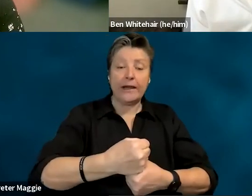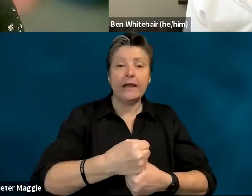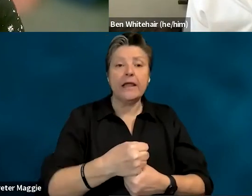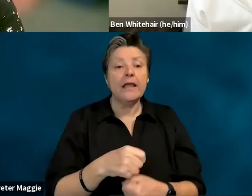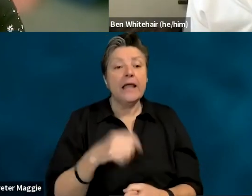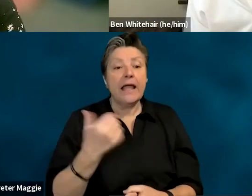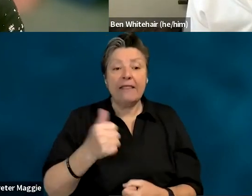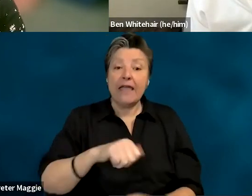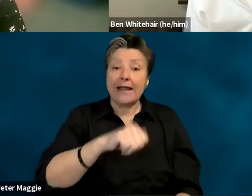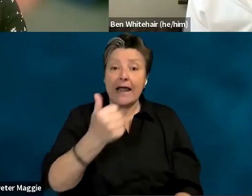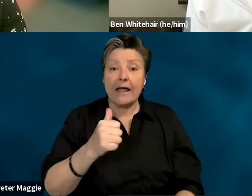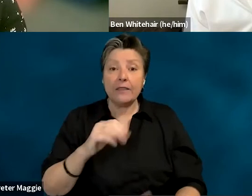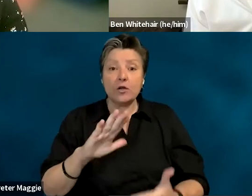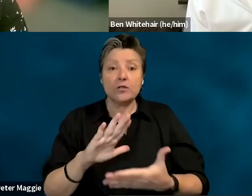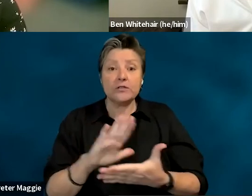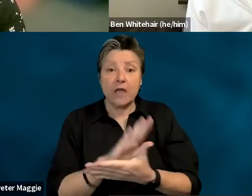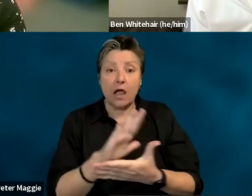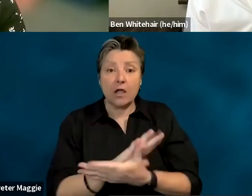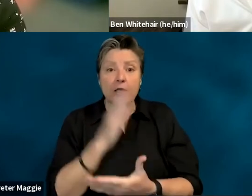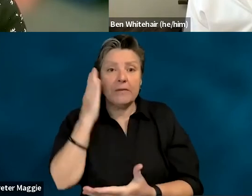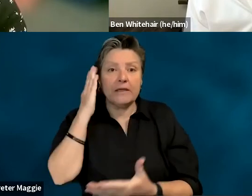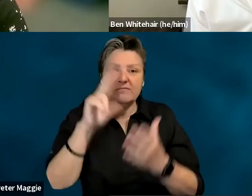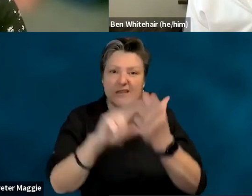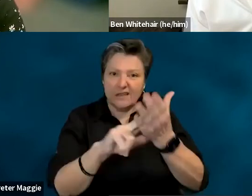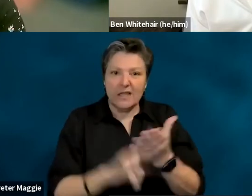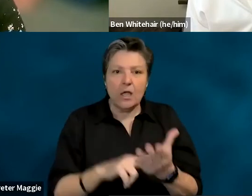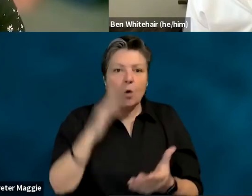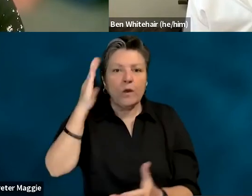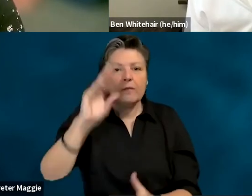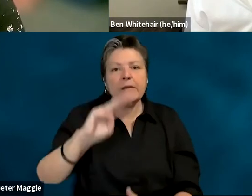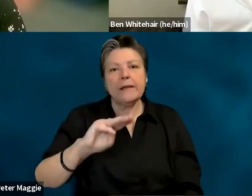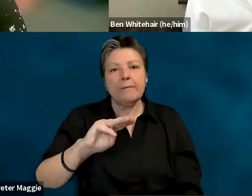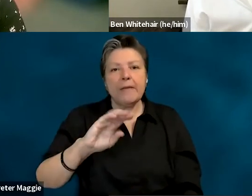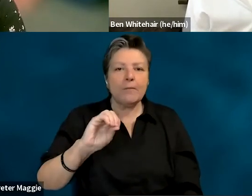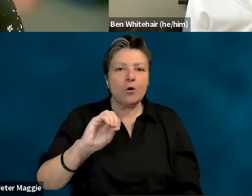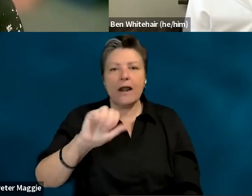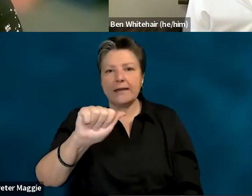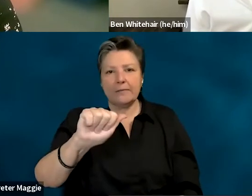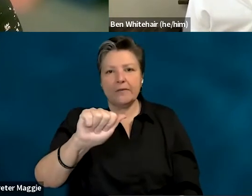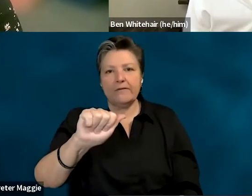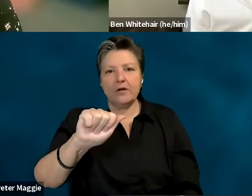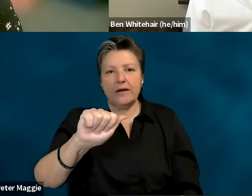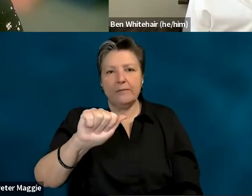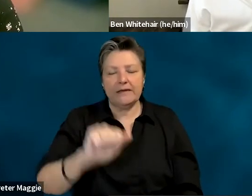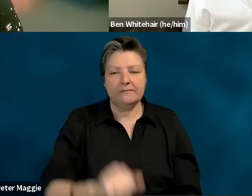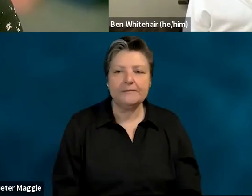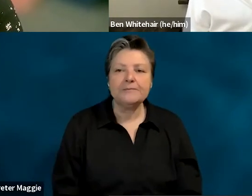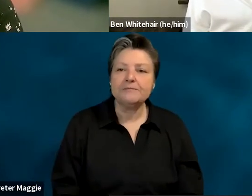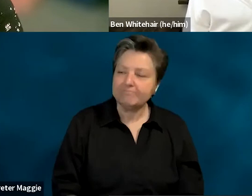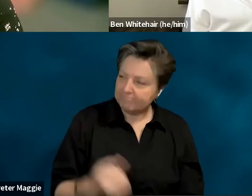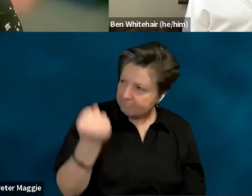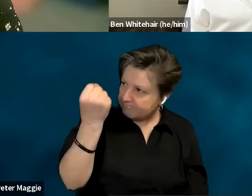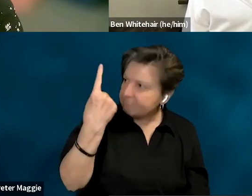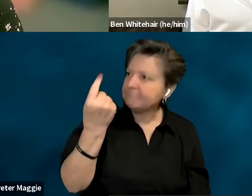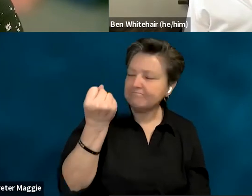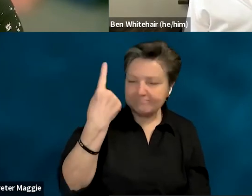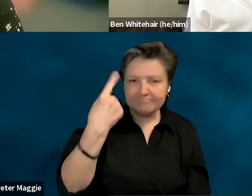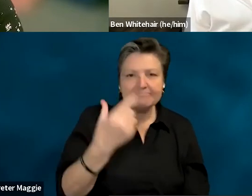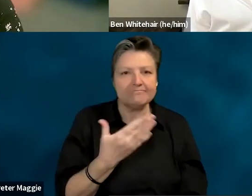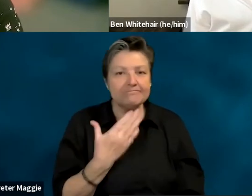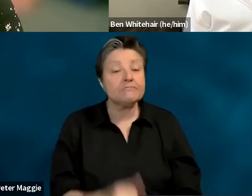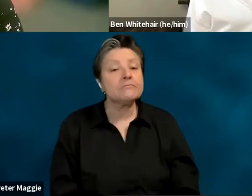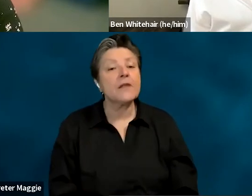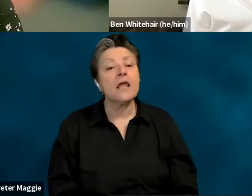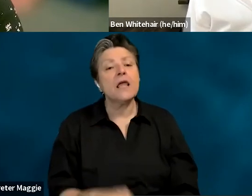other document is going to be one of the memoranda of agreement. Yep. Got it. Can